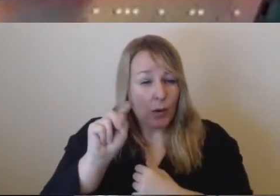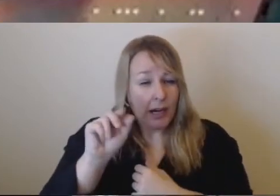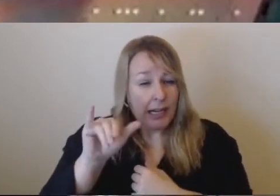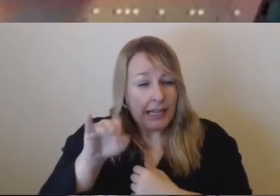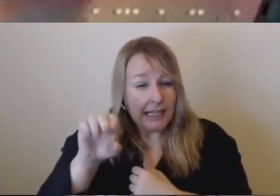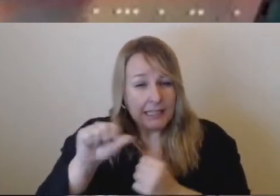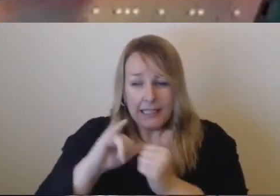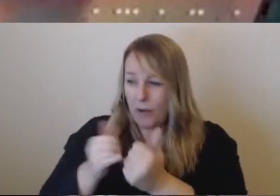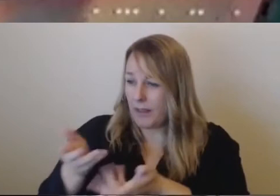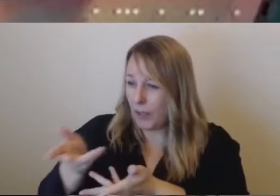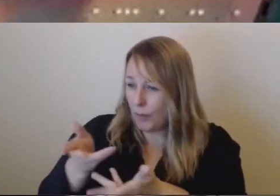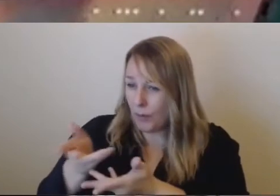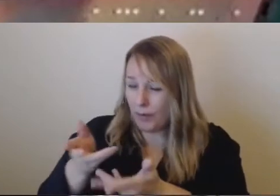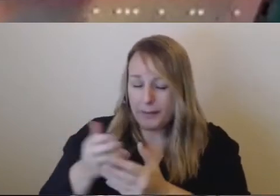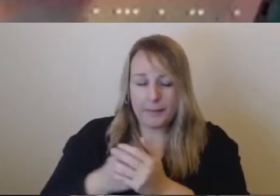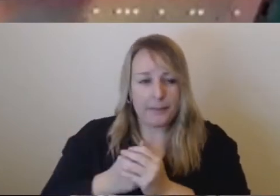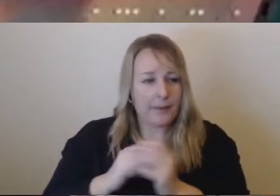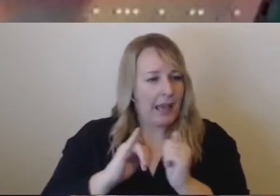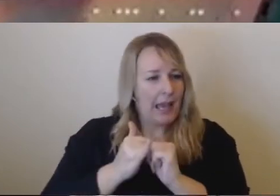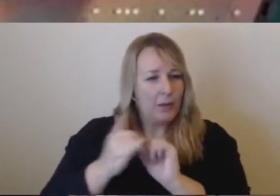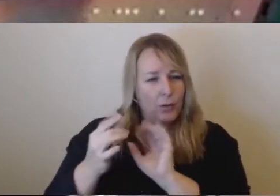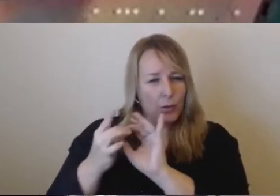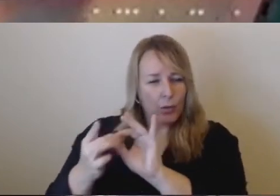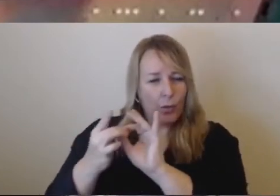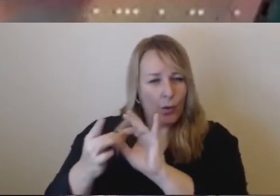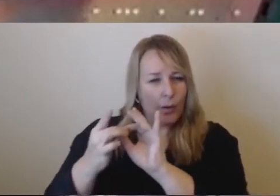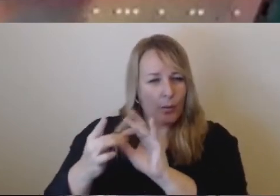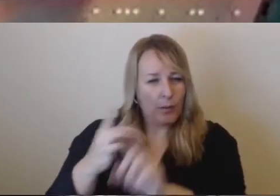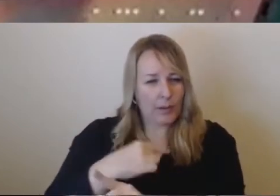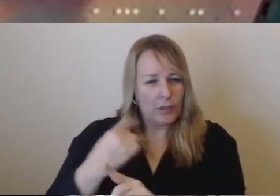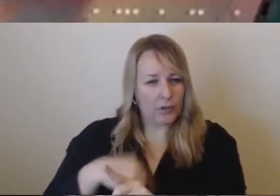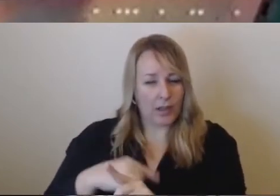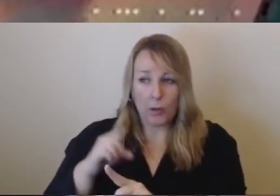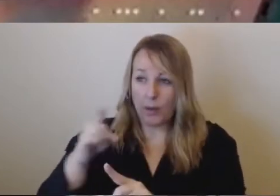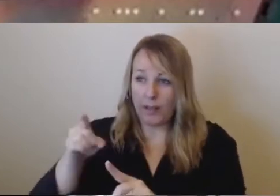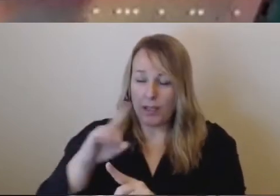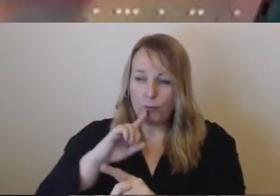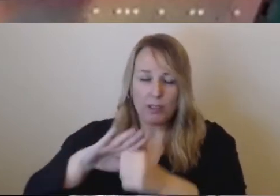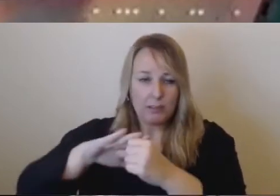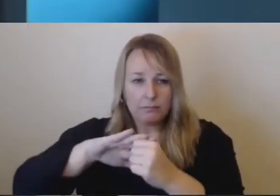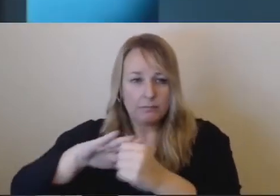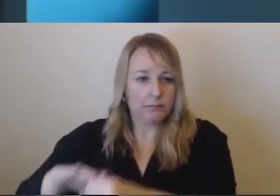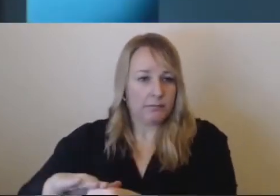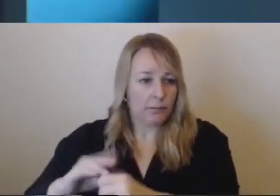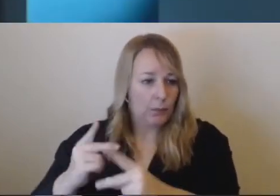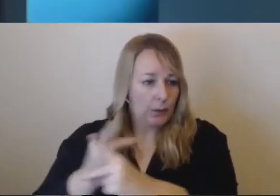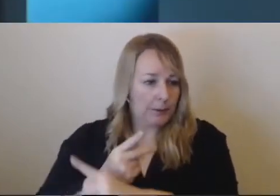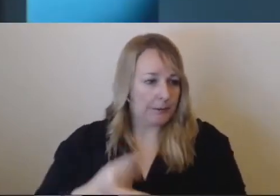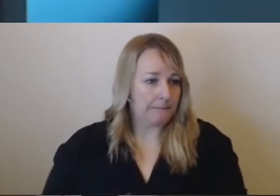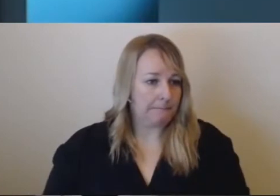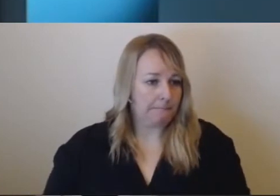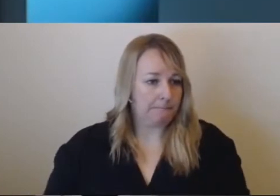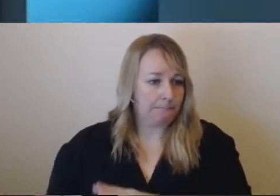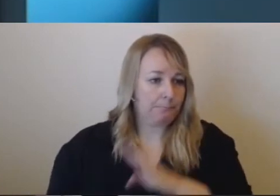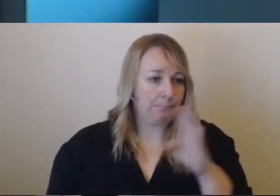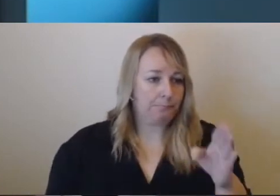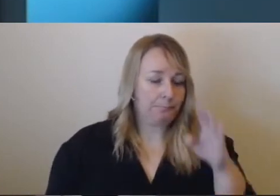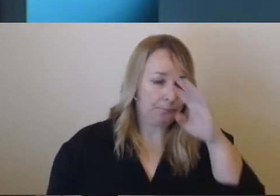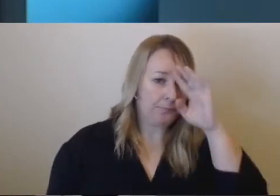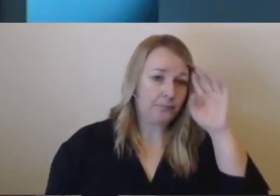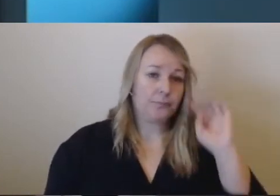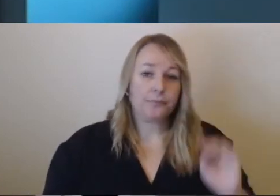How do you cooperate when a regime is being that repressive? Yeah, it's a really